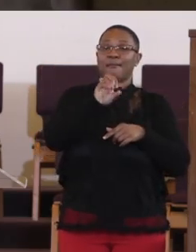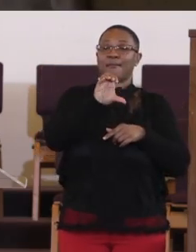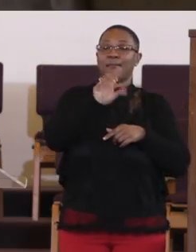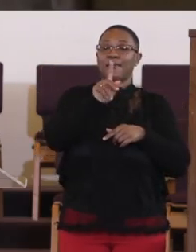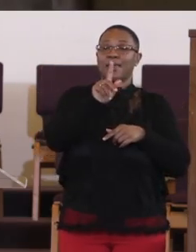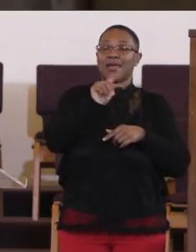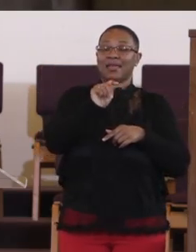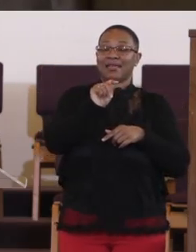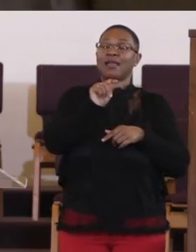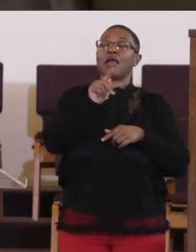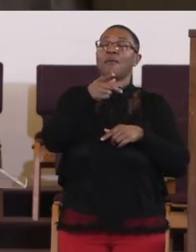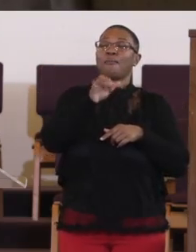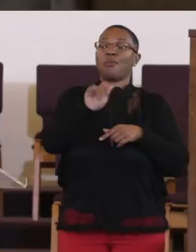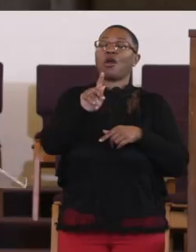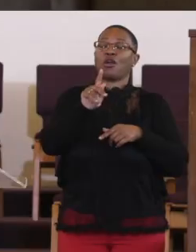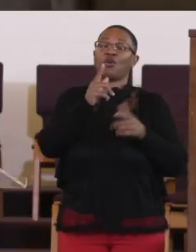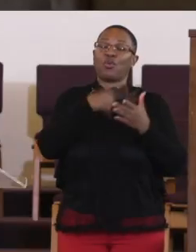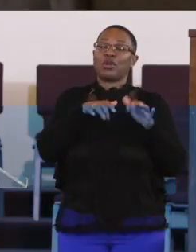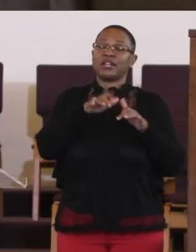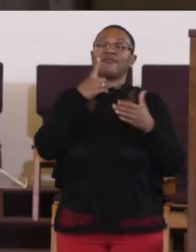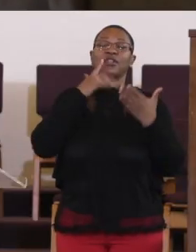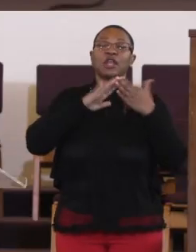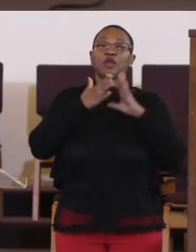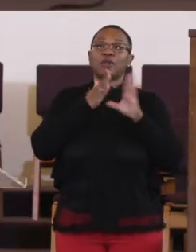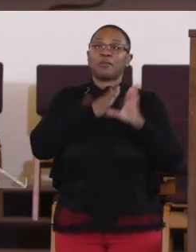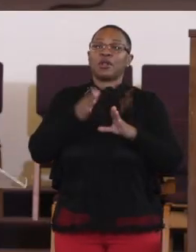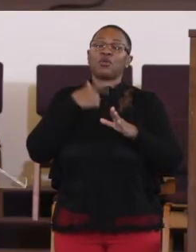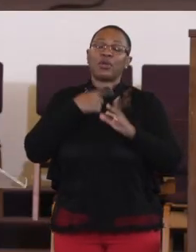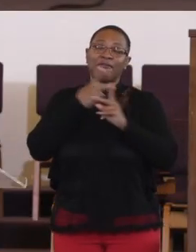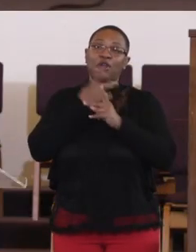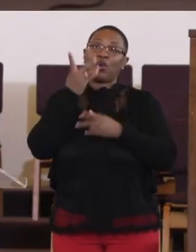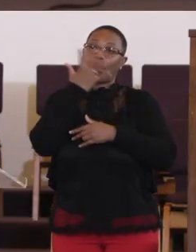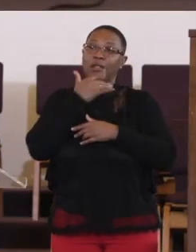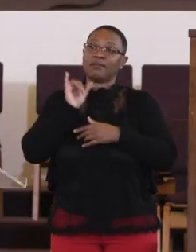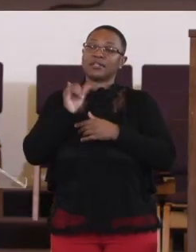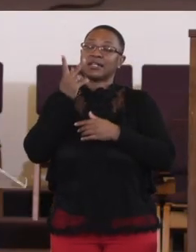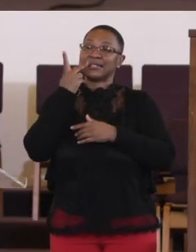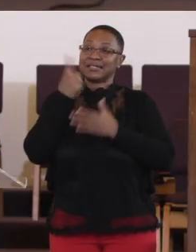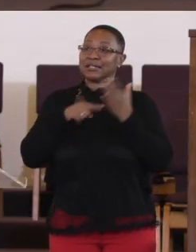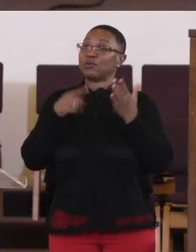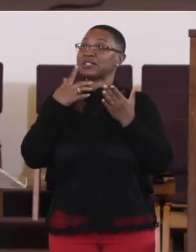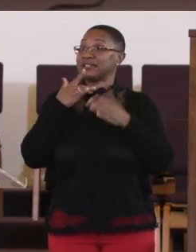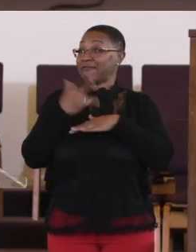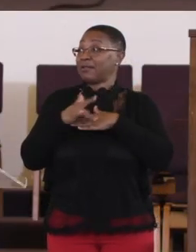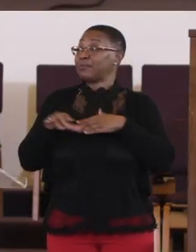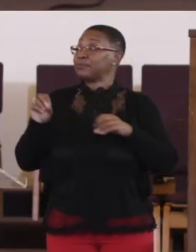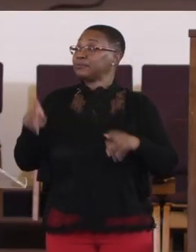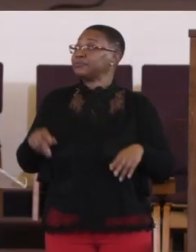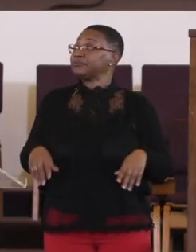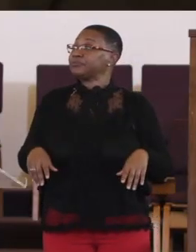Yes, and figure out what that looks like and figure out what's available. Okay.